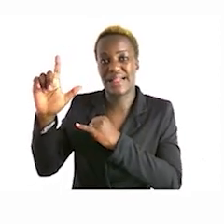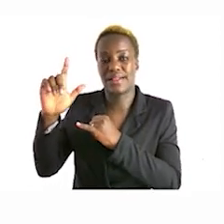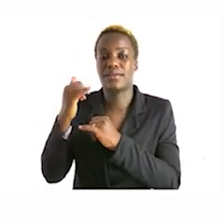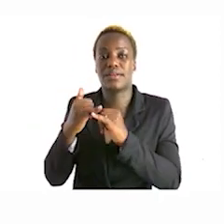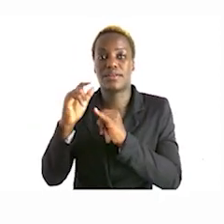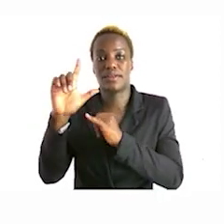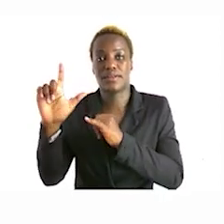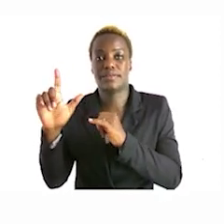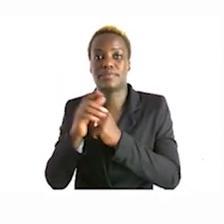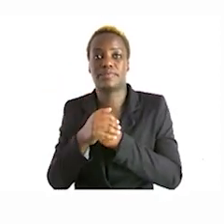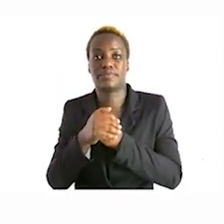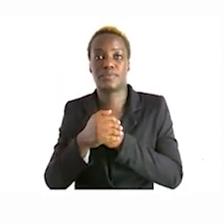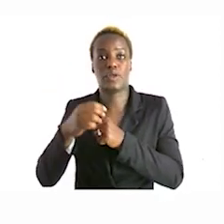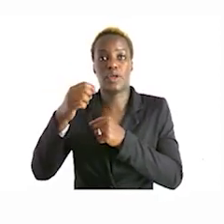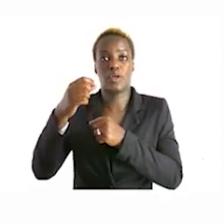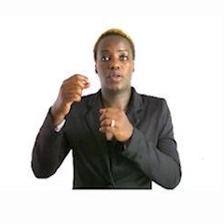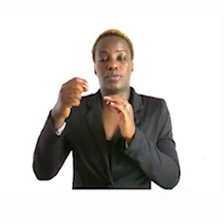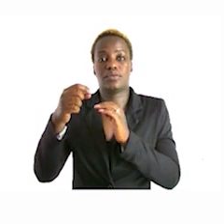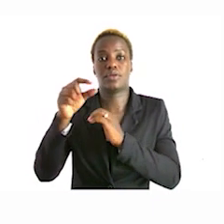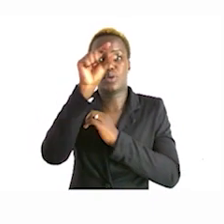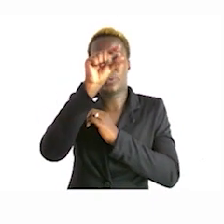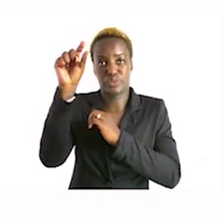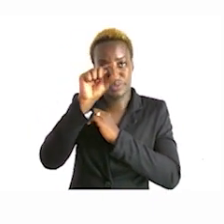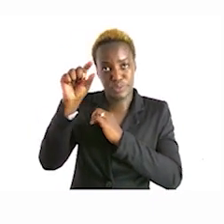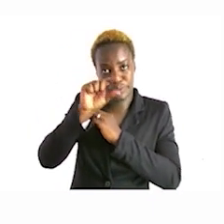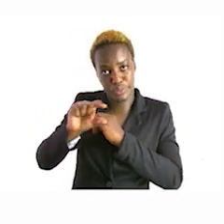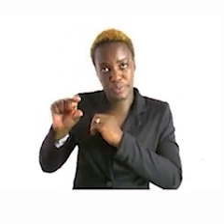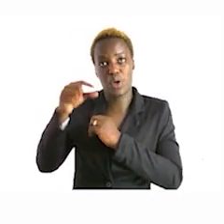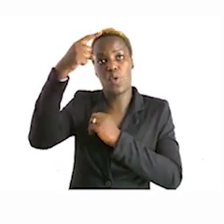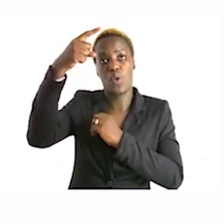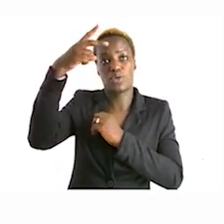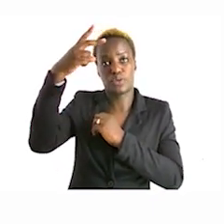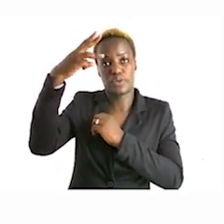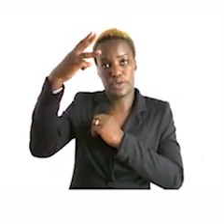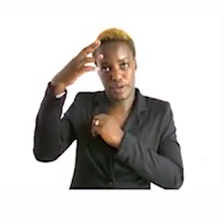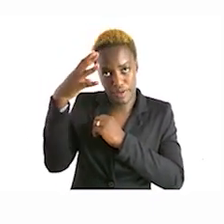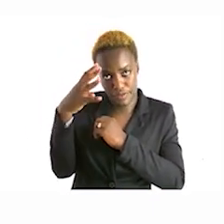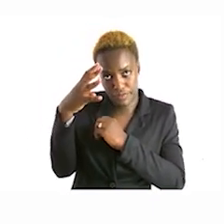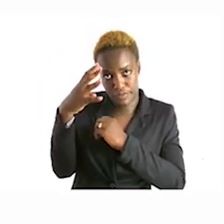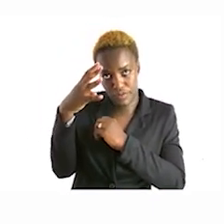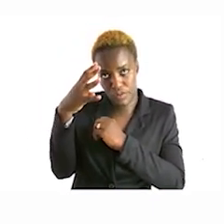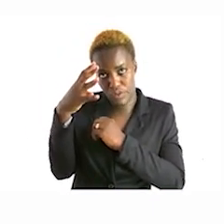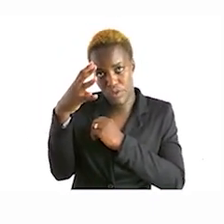It is 1, 2, 3, 4, the fourth row. 1, 2, 3, 4, fourth